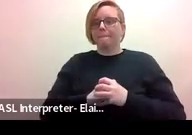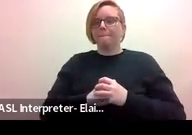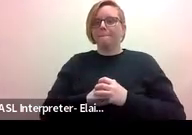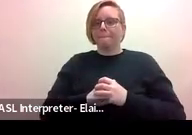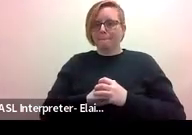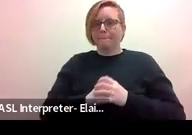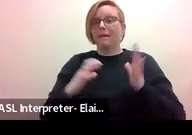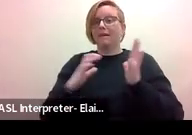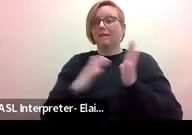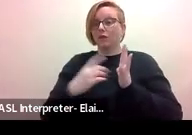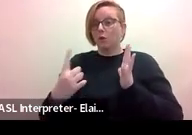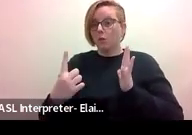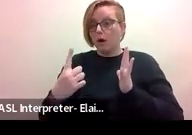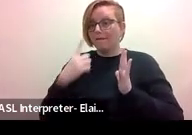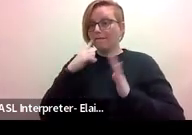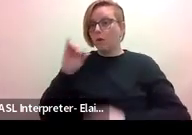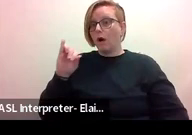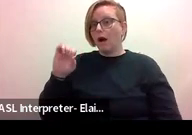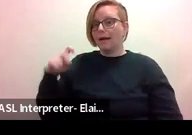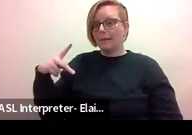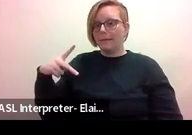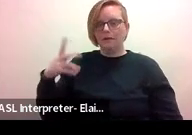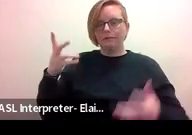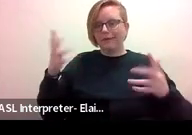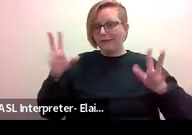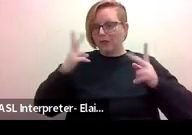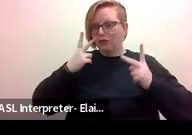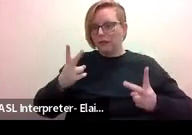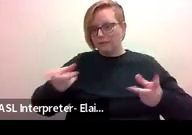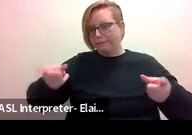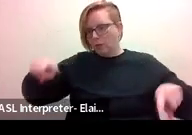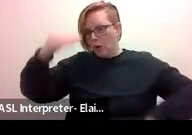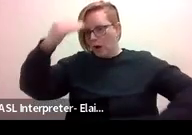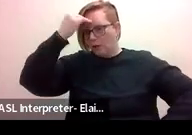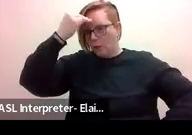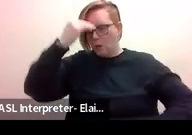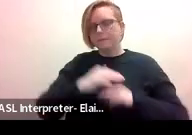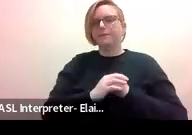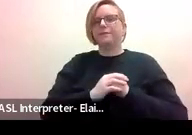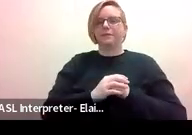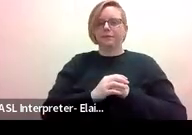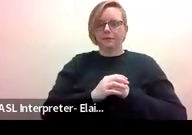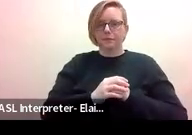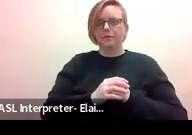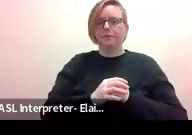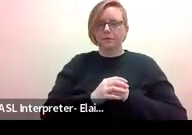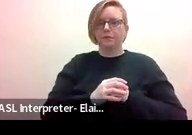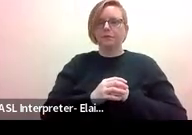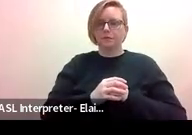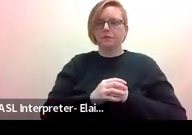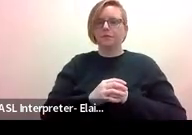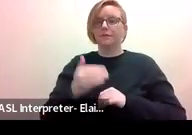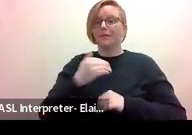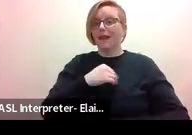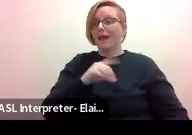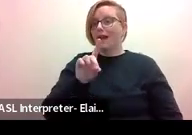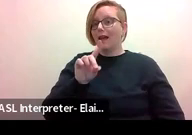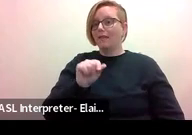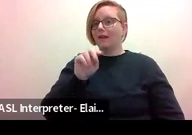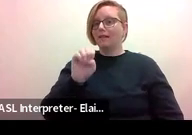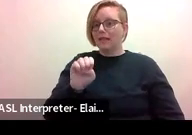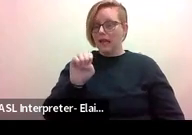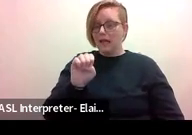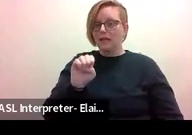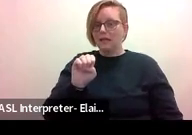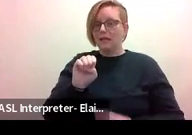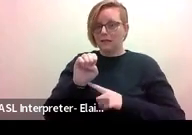This is section one of the IEP. You've all seen it, right? So you can see that this has the date that the IEP gets